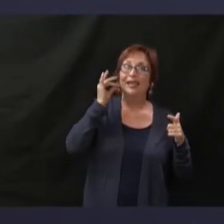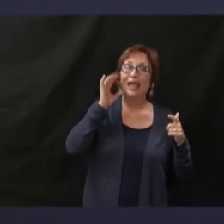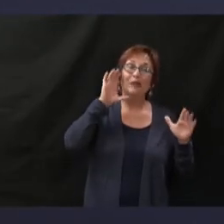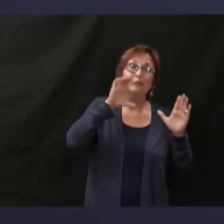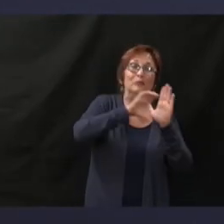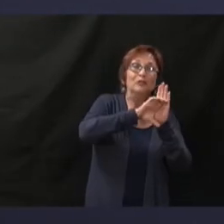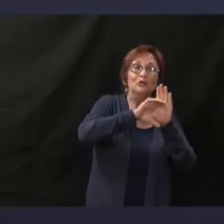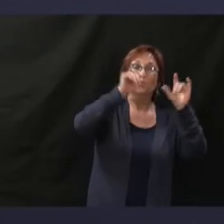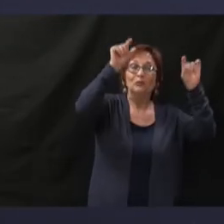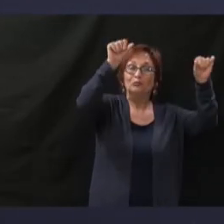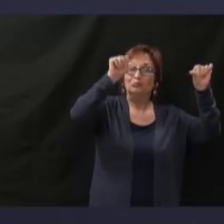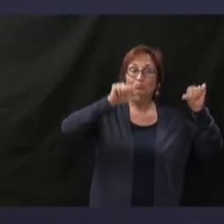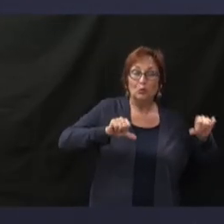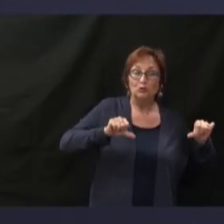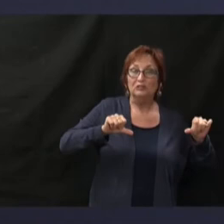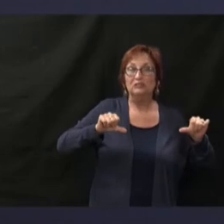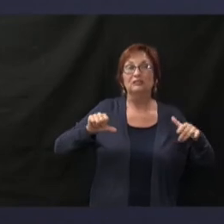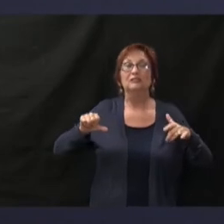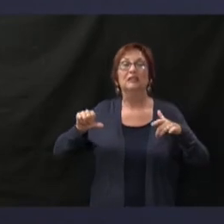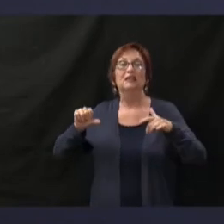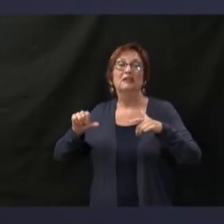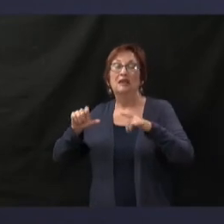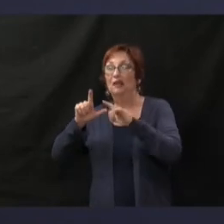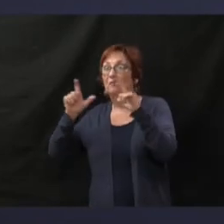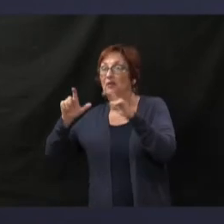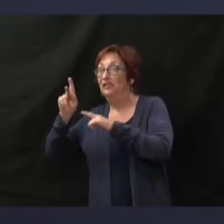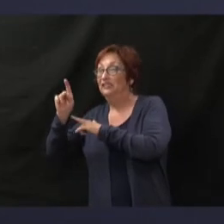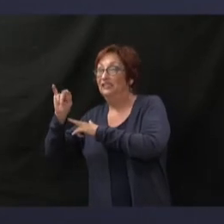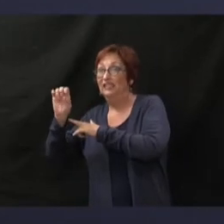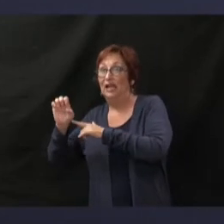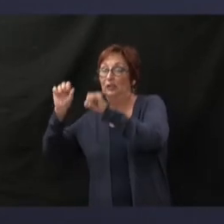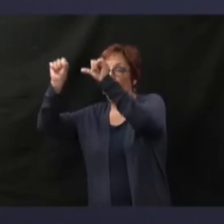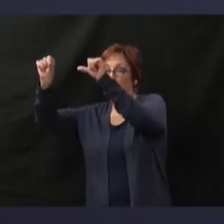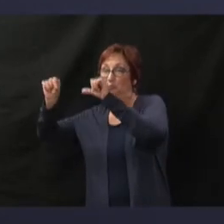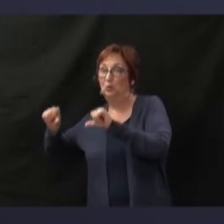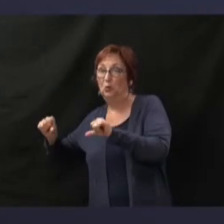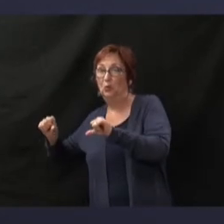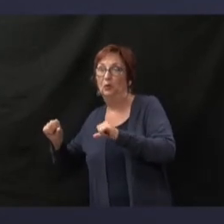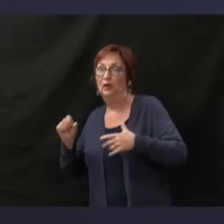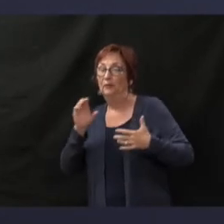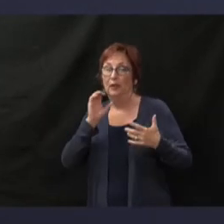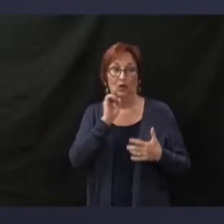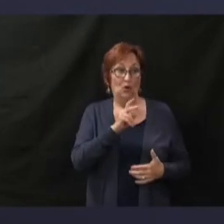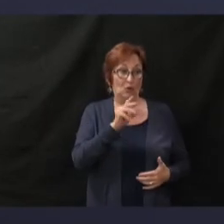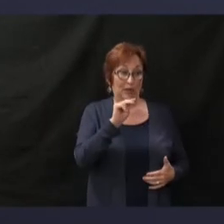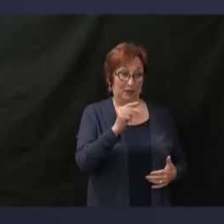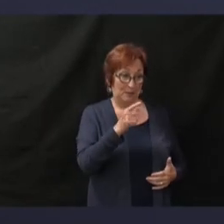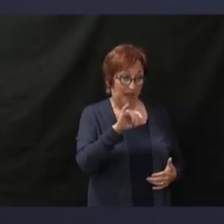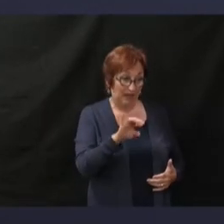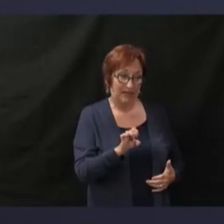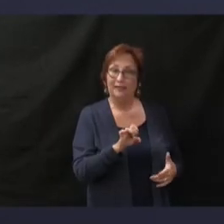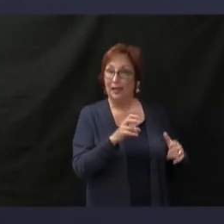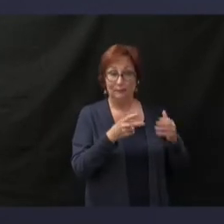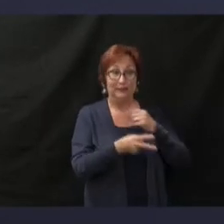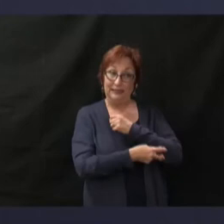bulletin board, and I said, okay, Maggie, I'm big barring and stealing that one from